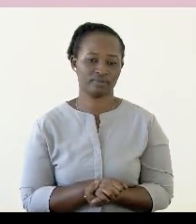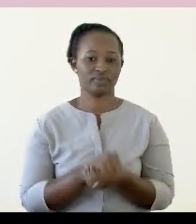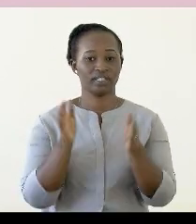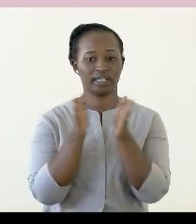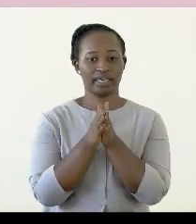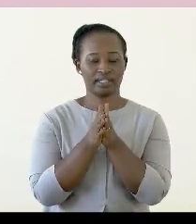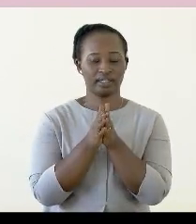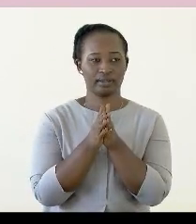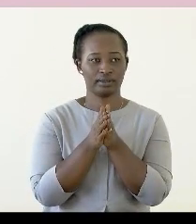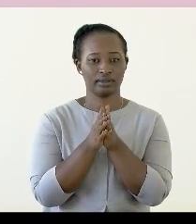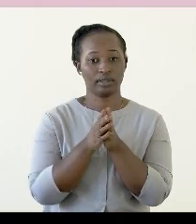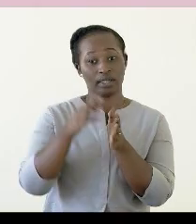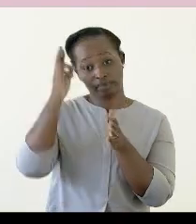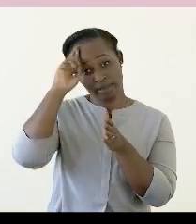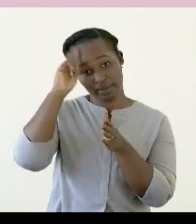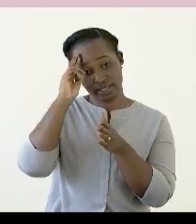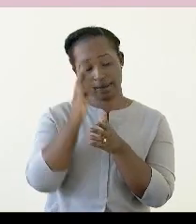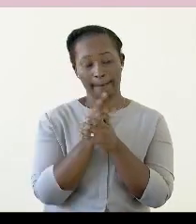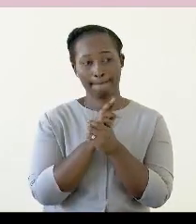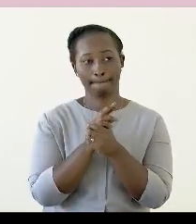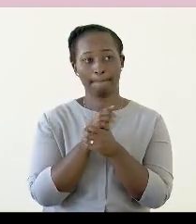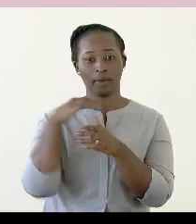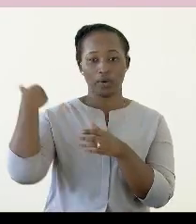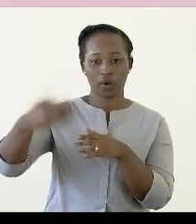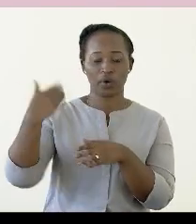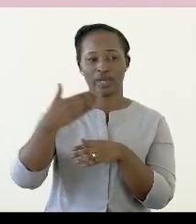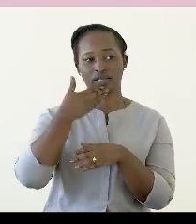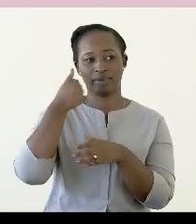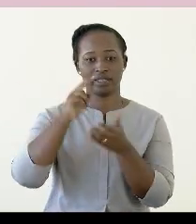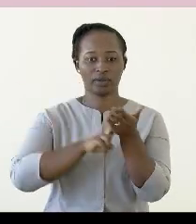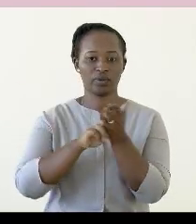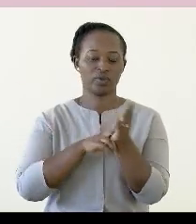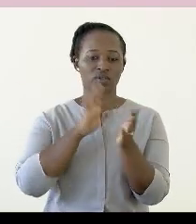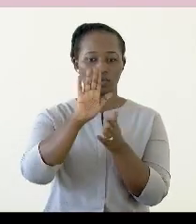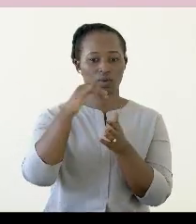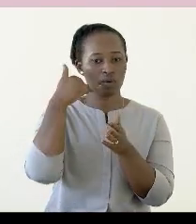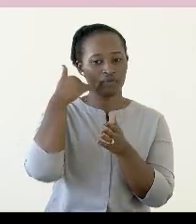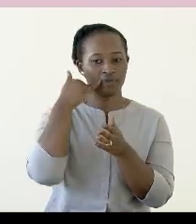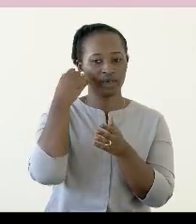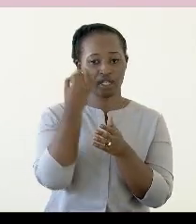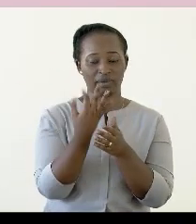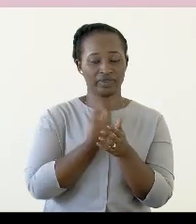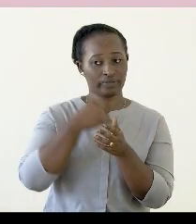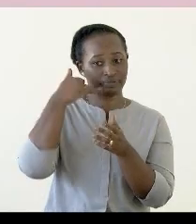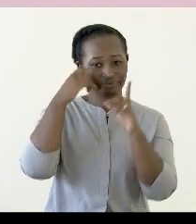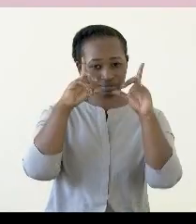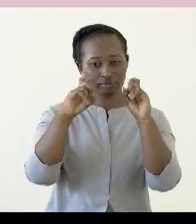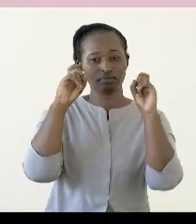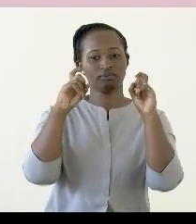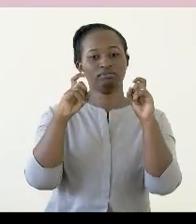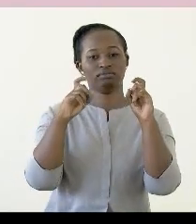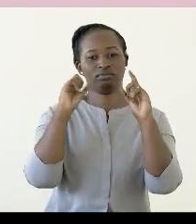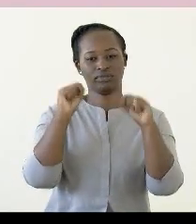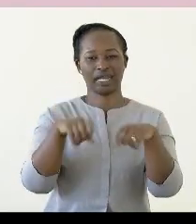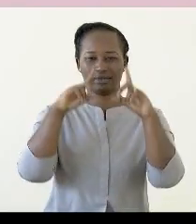And let me remind you this: it is always better to use your phone. If you have a smartphone, you can take a